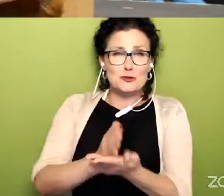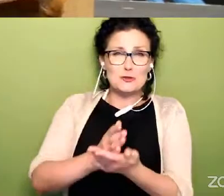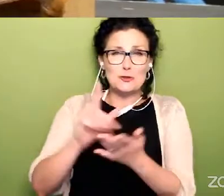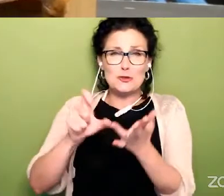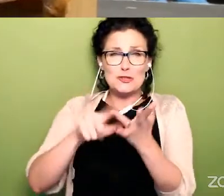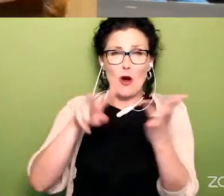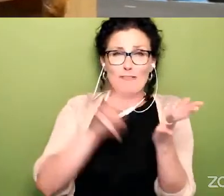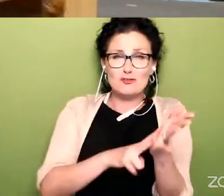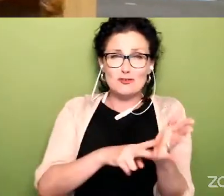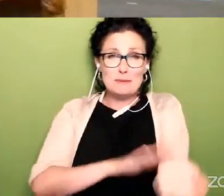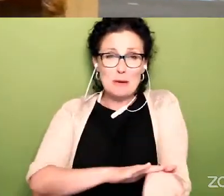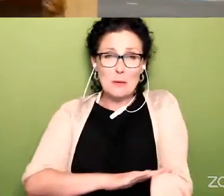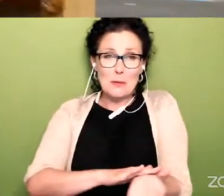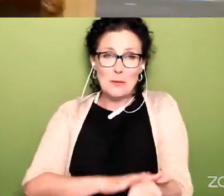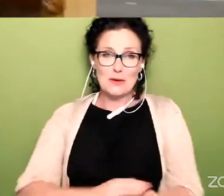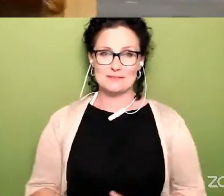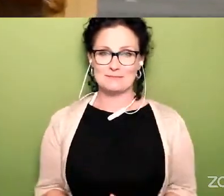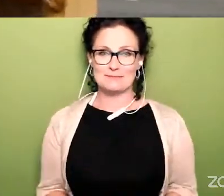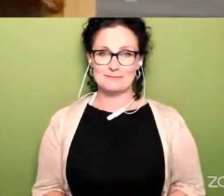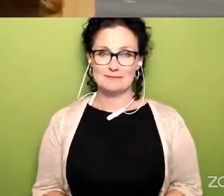Please go, find your friends.